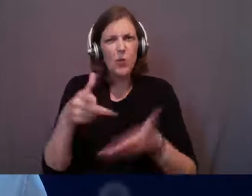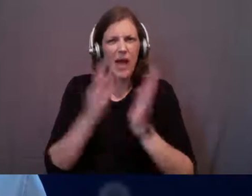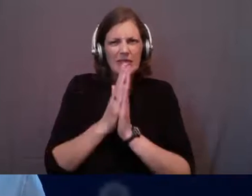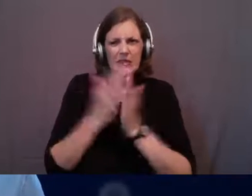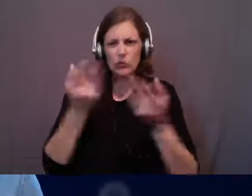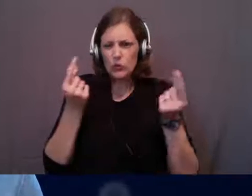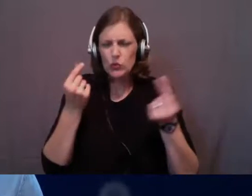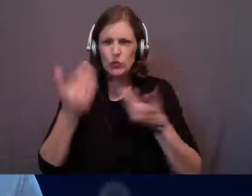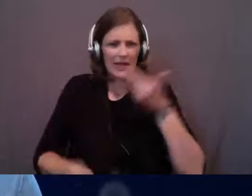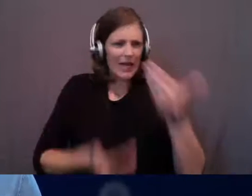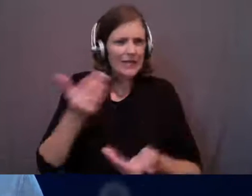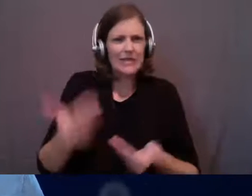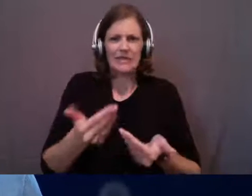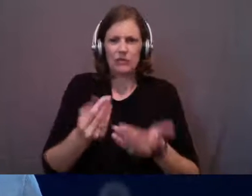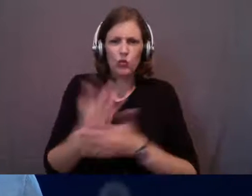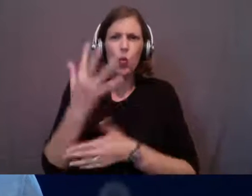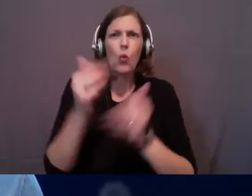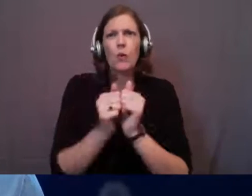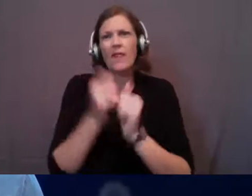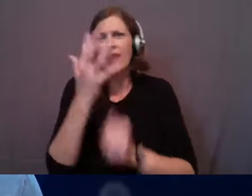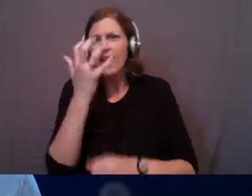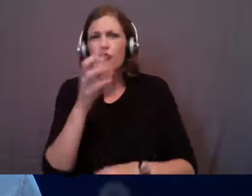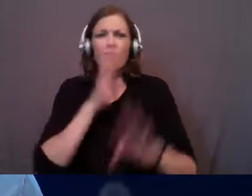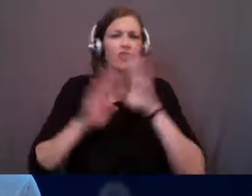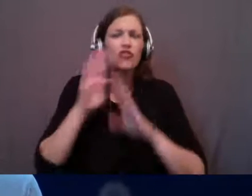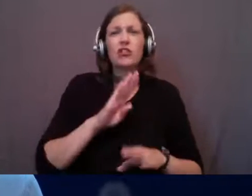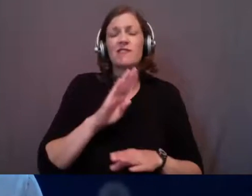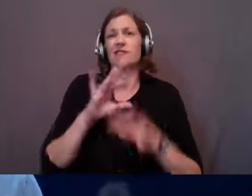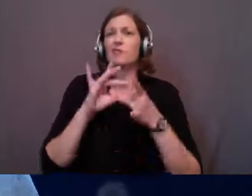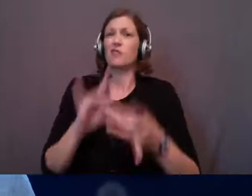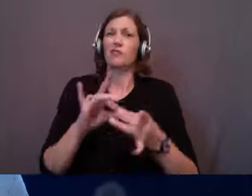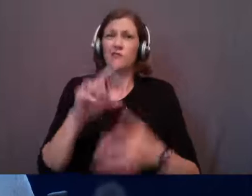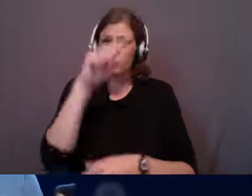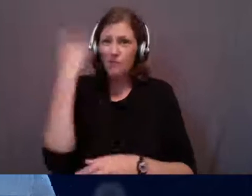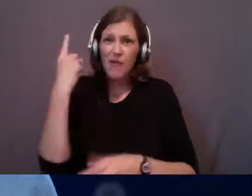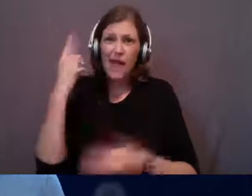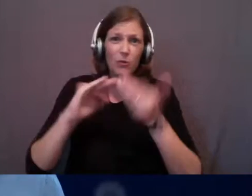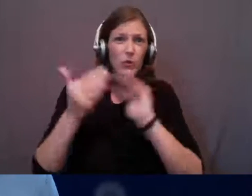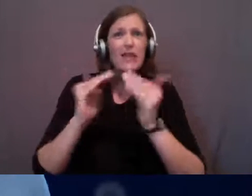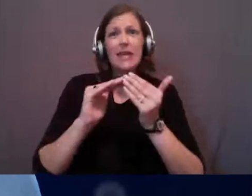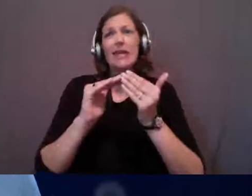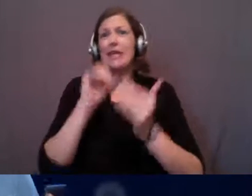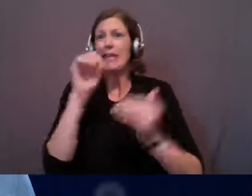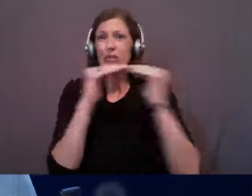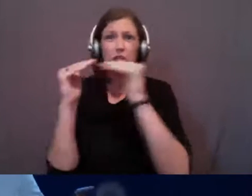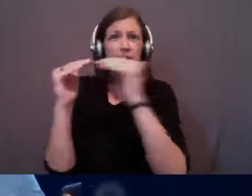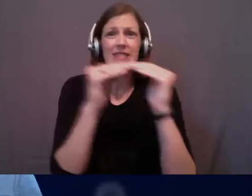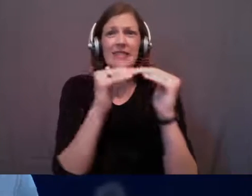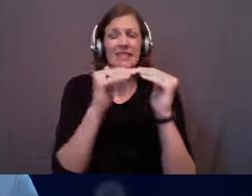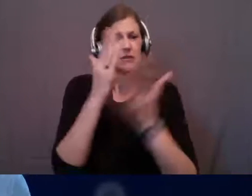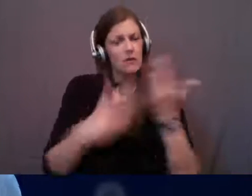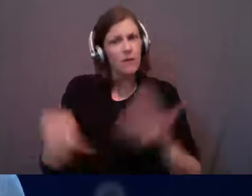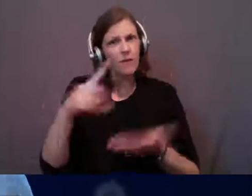and frustration, especially when it comes to our Black community, injustices, the conversation. Some of you are just trying to learn because you want to understand